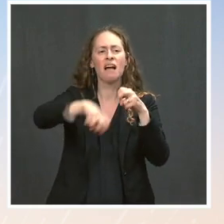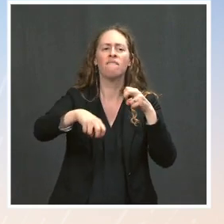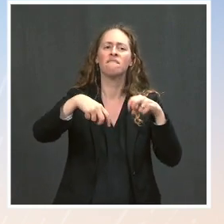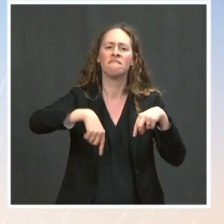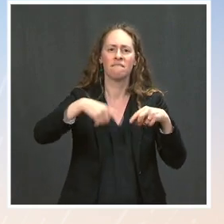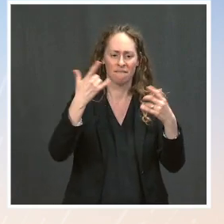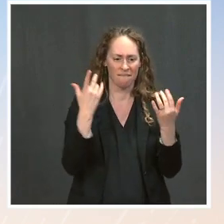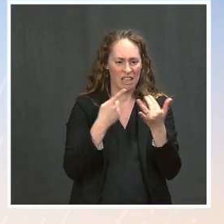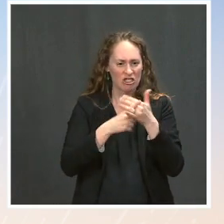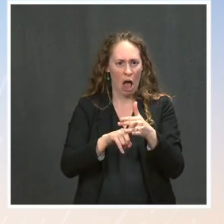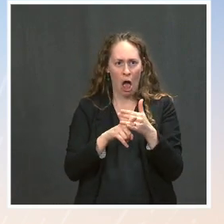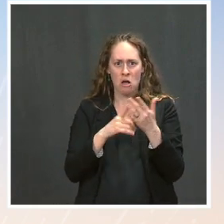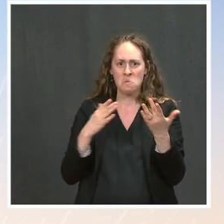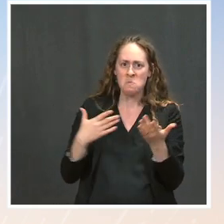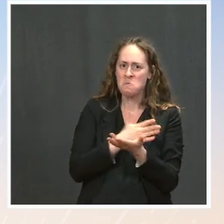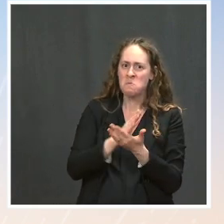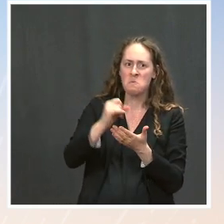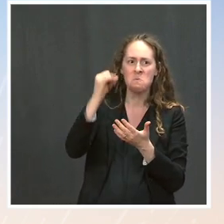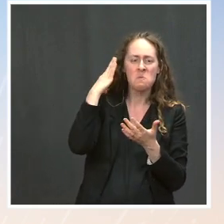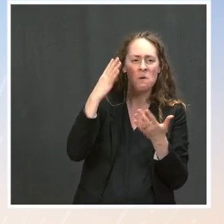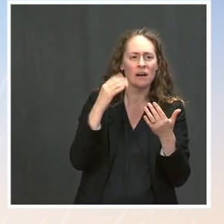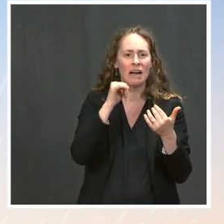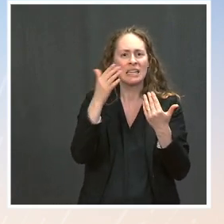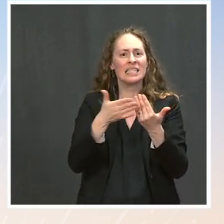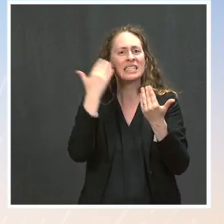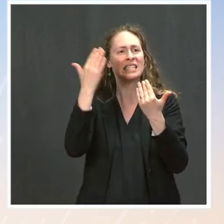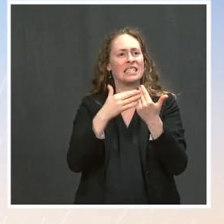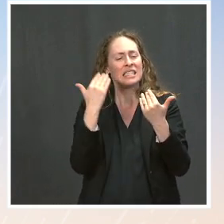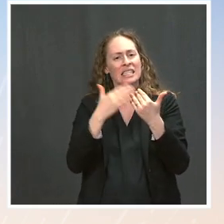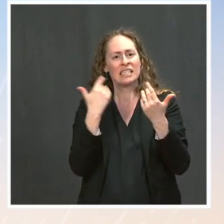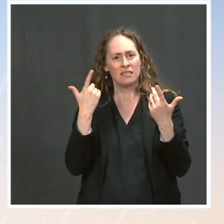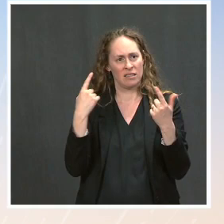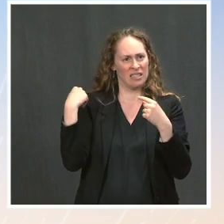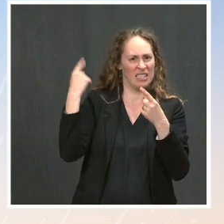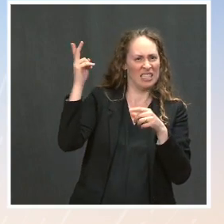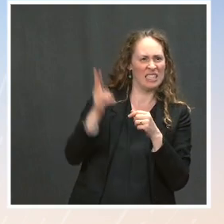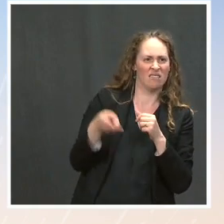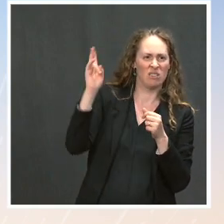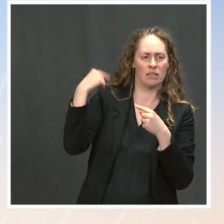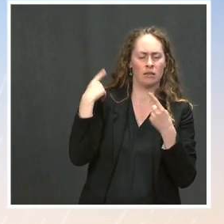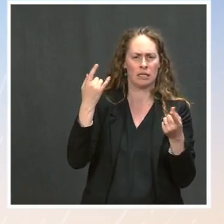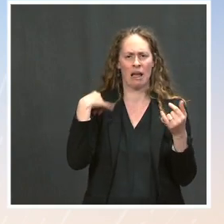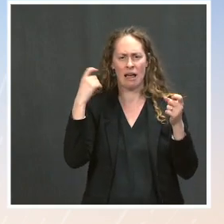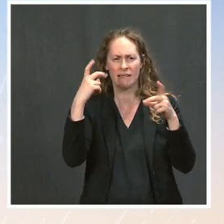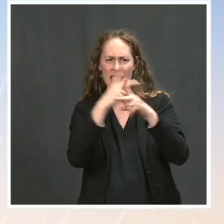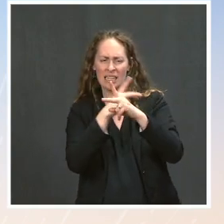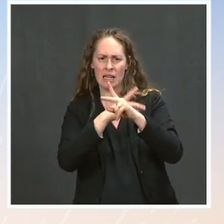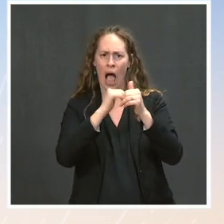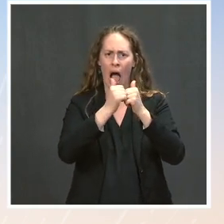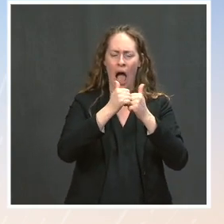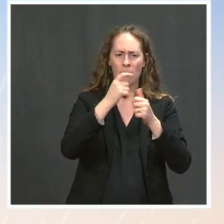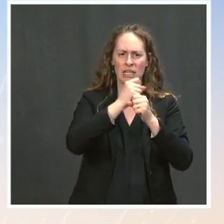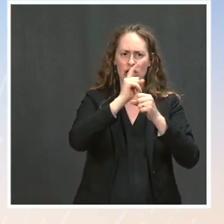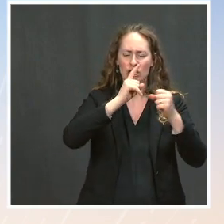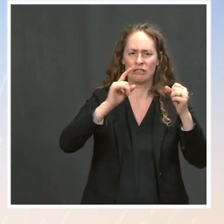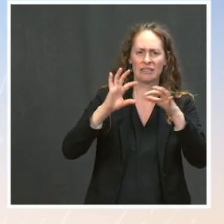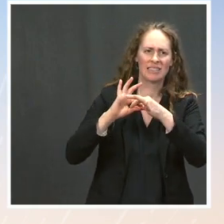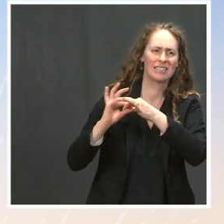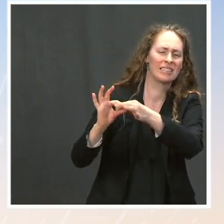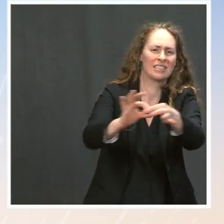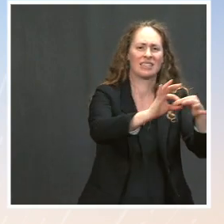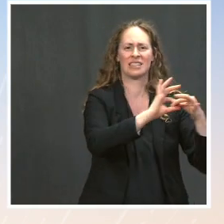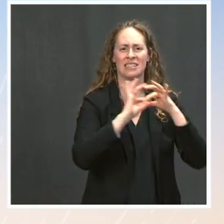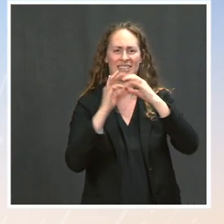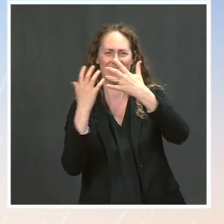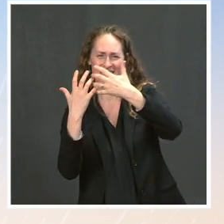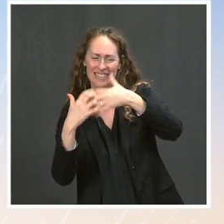president's focus is on fulfilling his promise to bring the country together. So in large part on delivering on the things the American people were elected